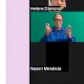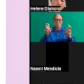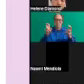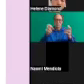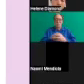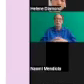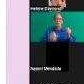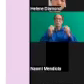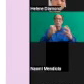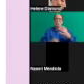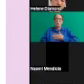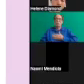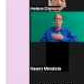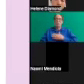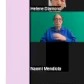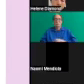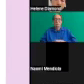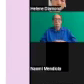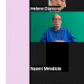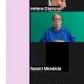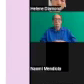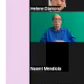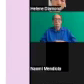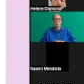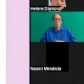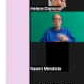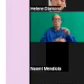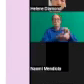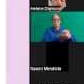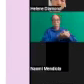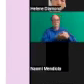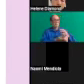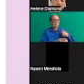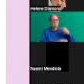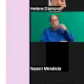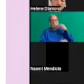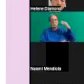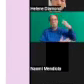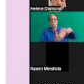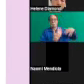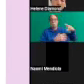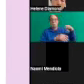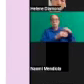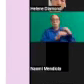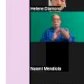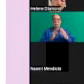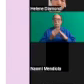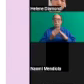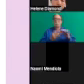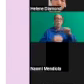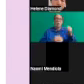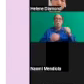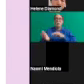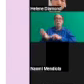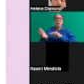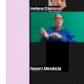many of my fellow physicians, just in general in the community, right, fellow physicians